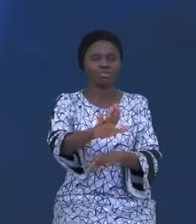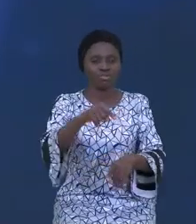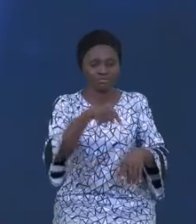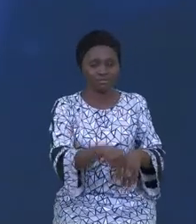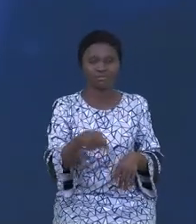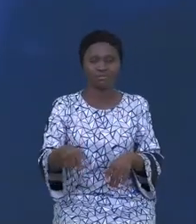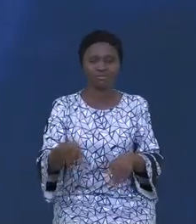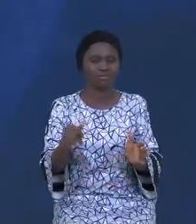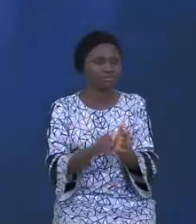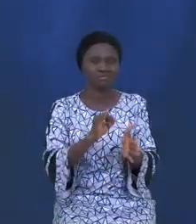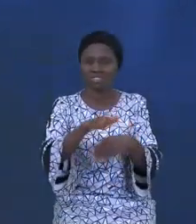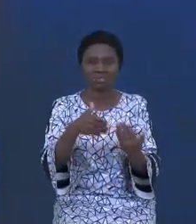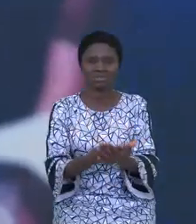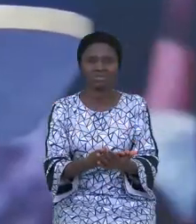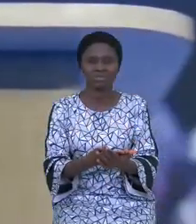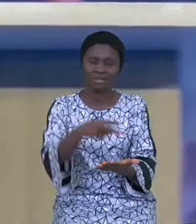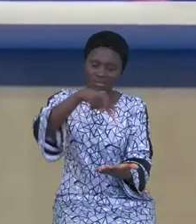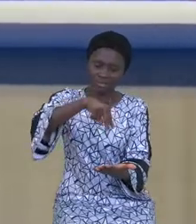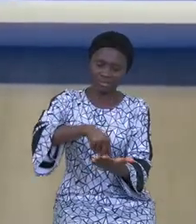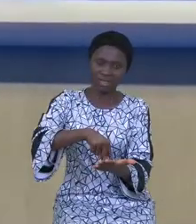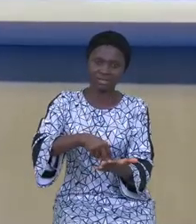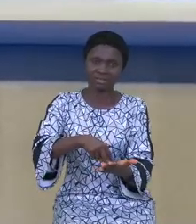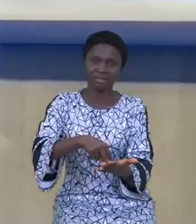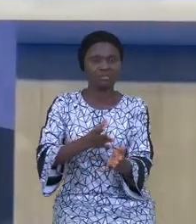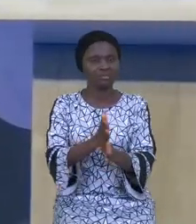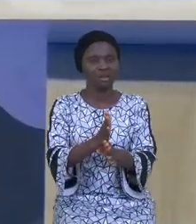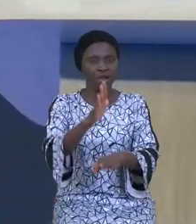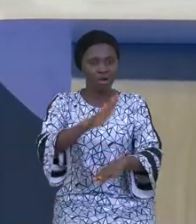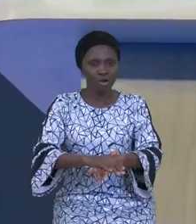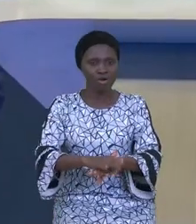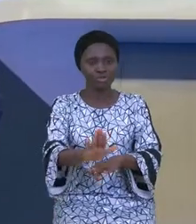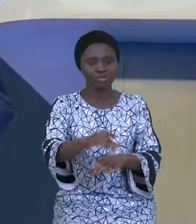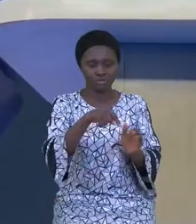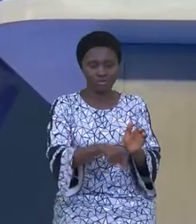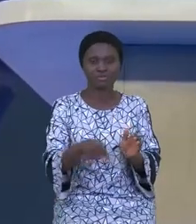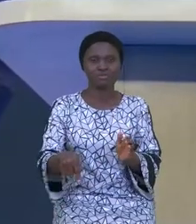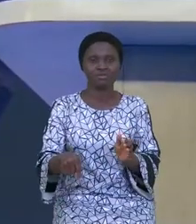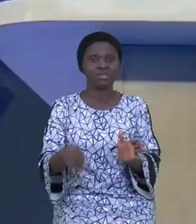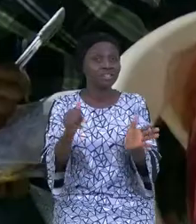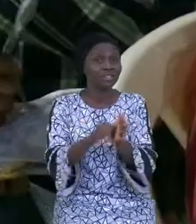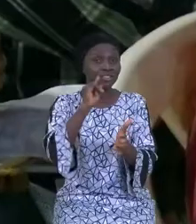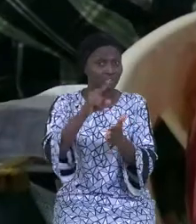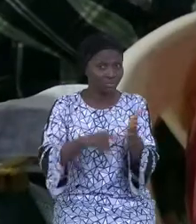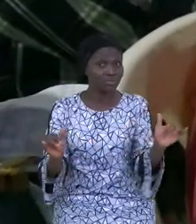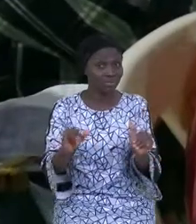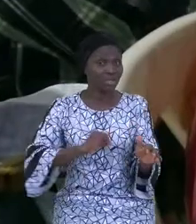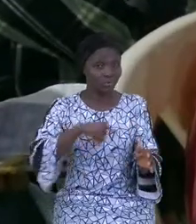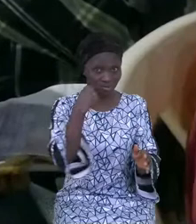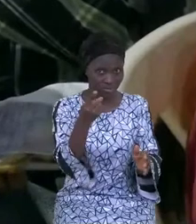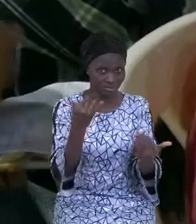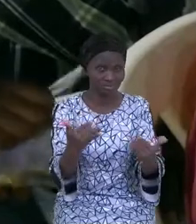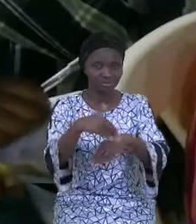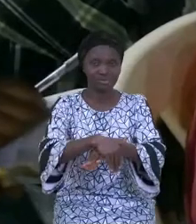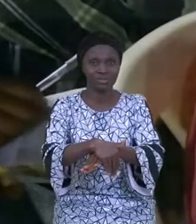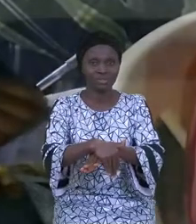all. Stand upright on thy feet. That's what I'm going to tell you tonight.